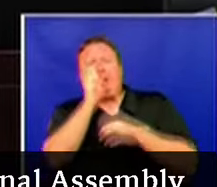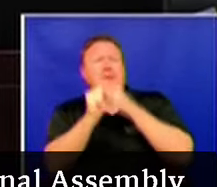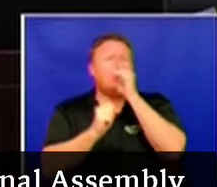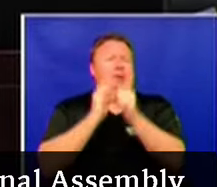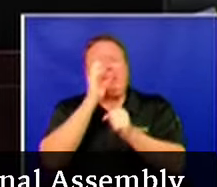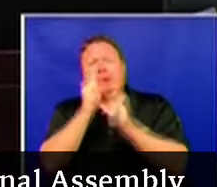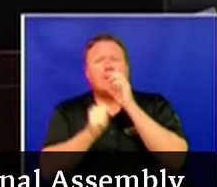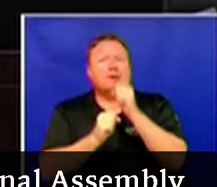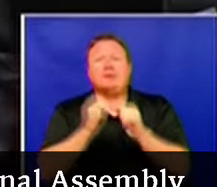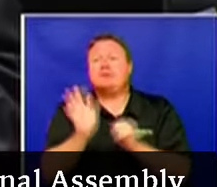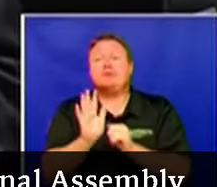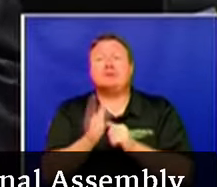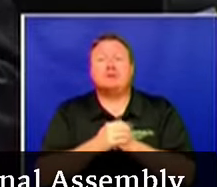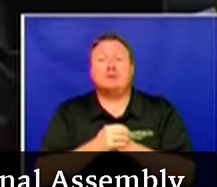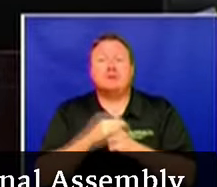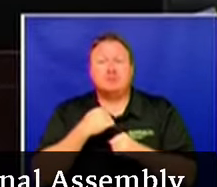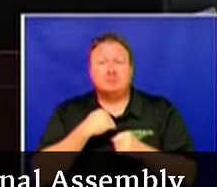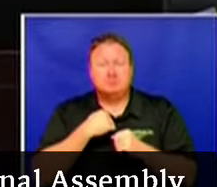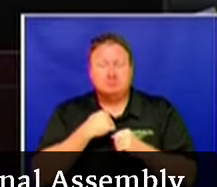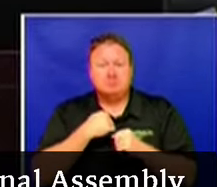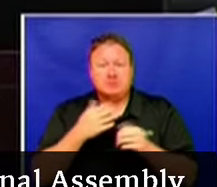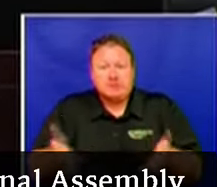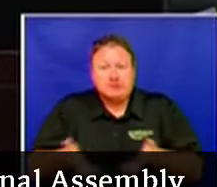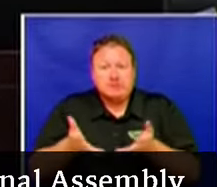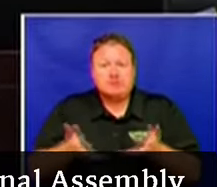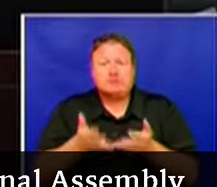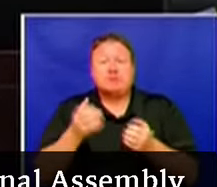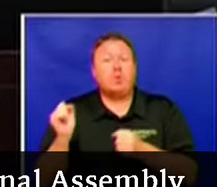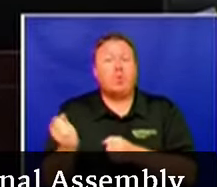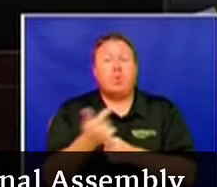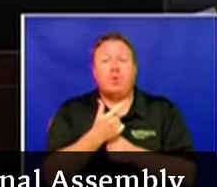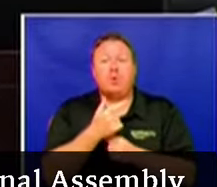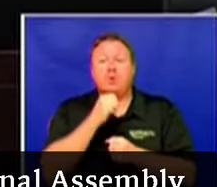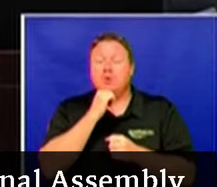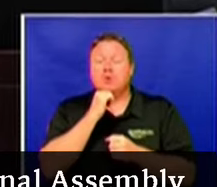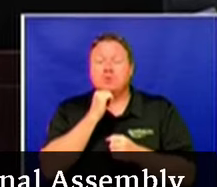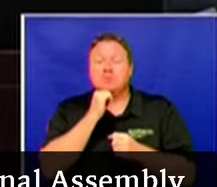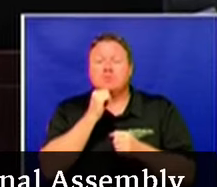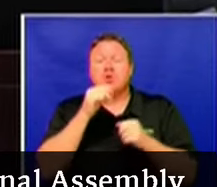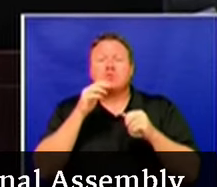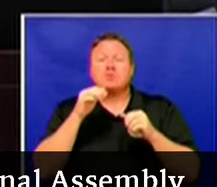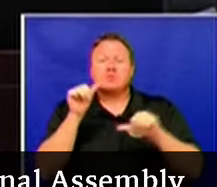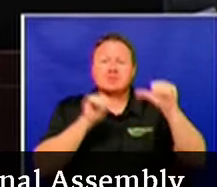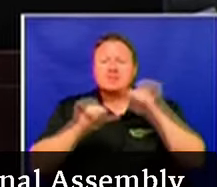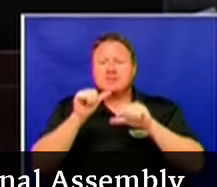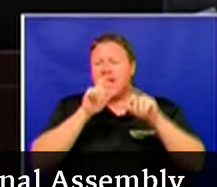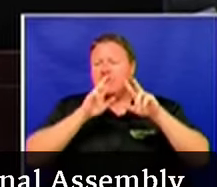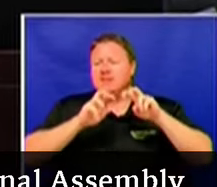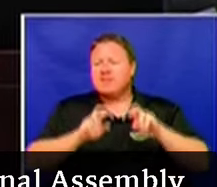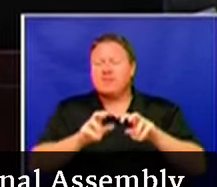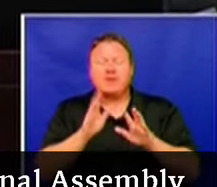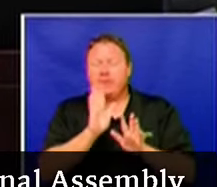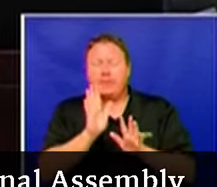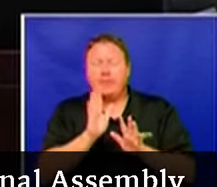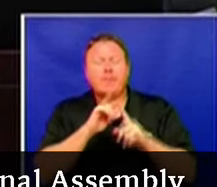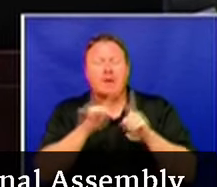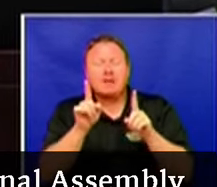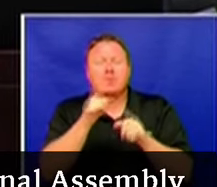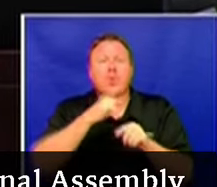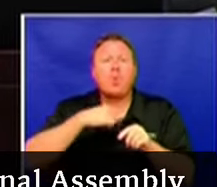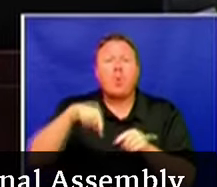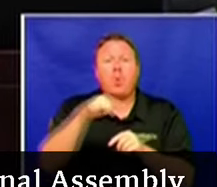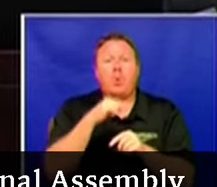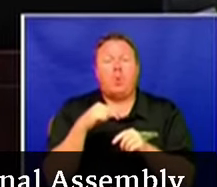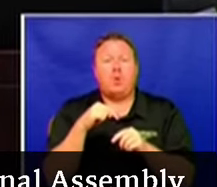I would urge that all of us, not that we should be scientific, that what all of us should